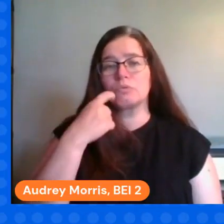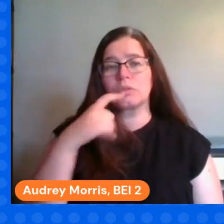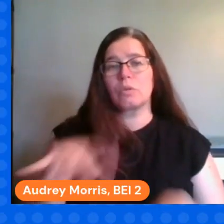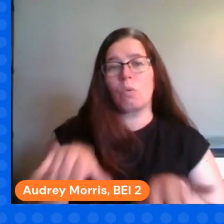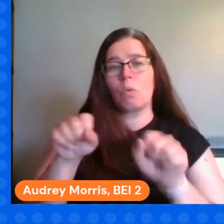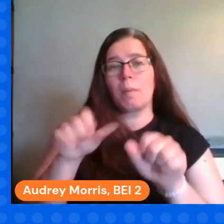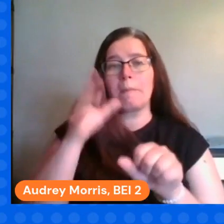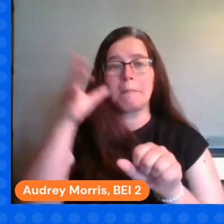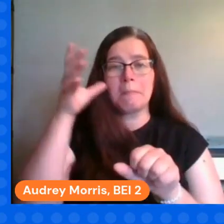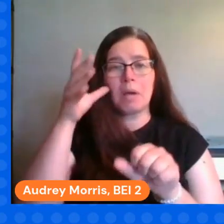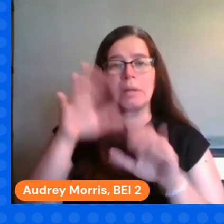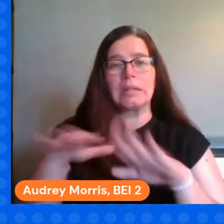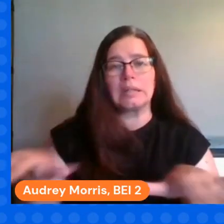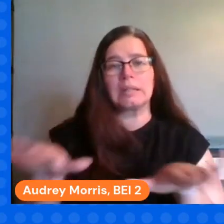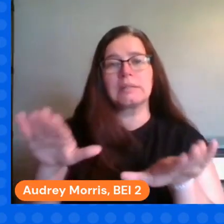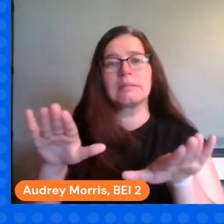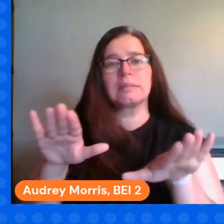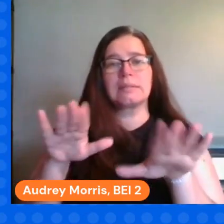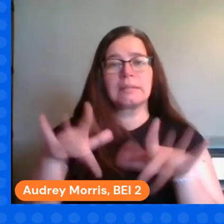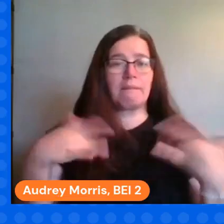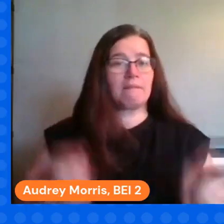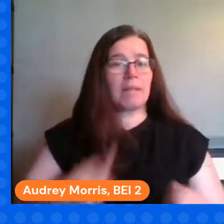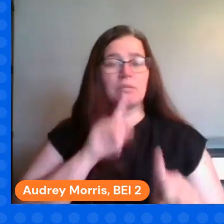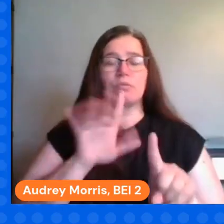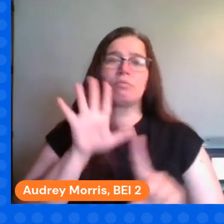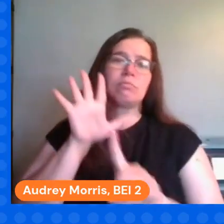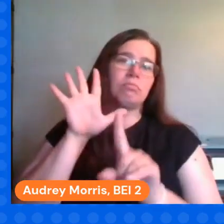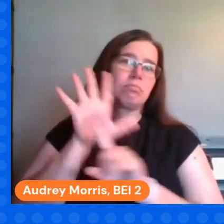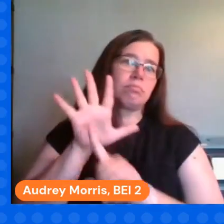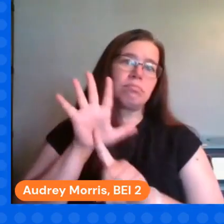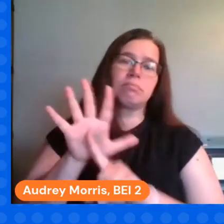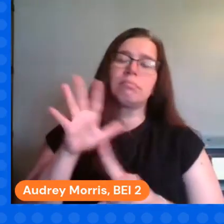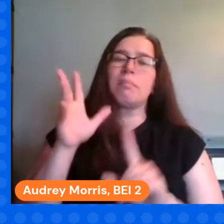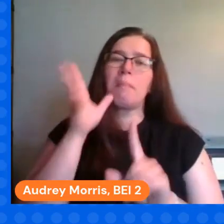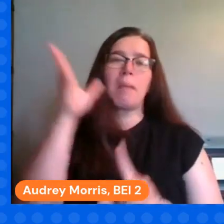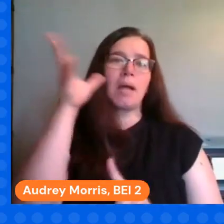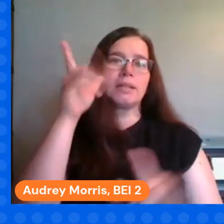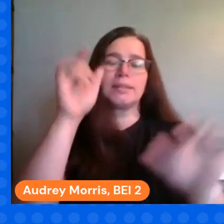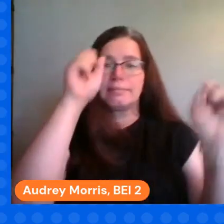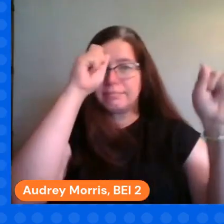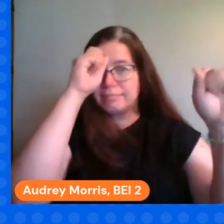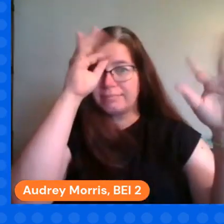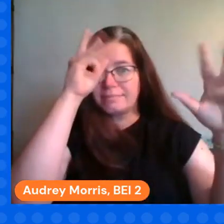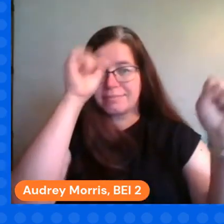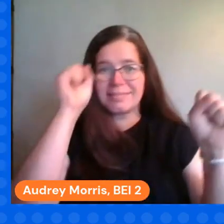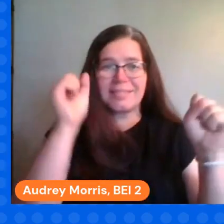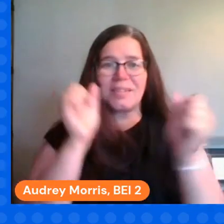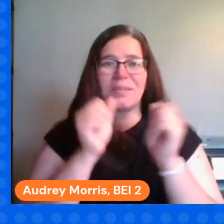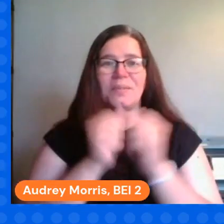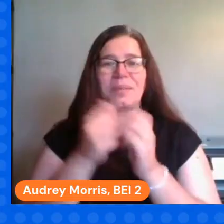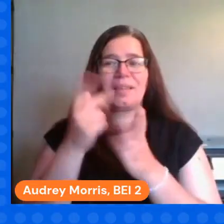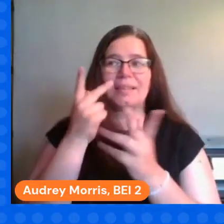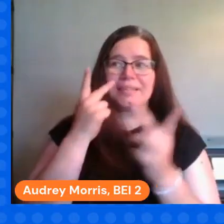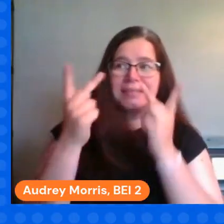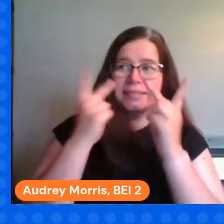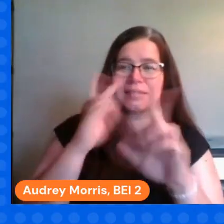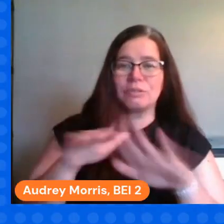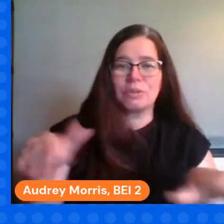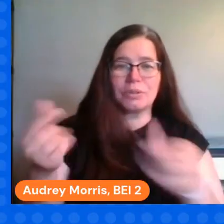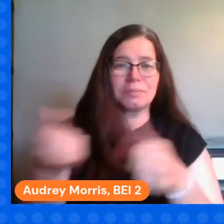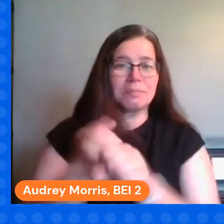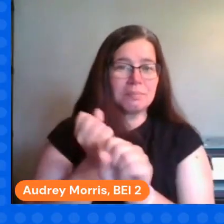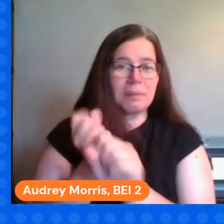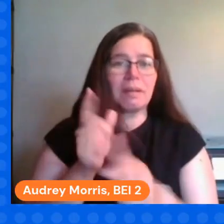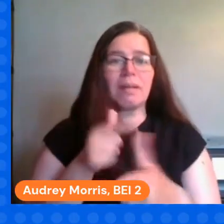was such a hit. The parents were completely mind blown with the engagement from their children. And I don't know, Tao, if you want to